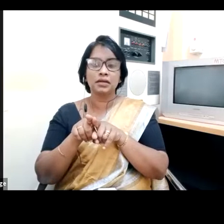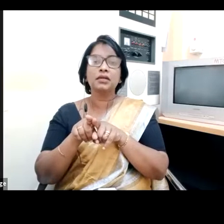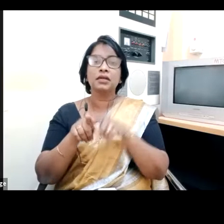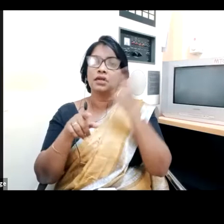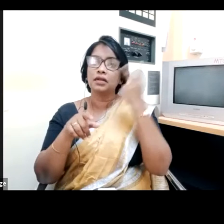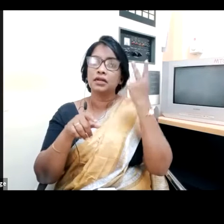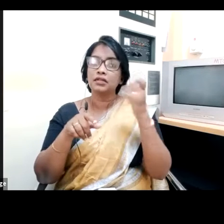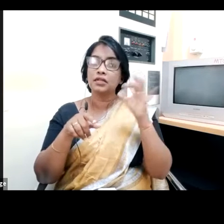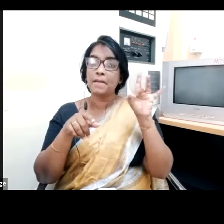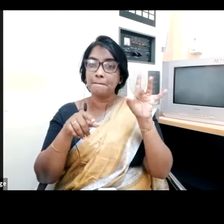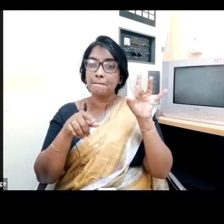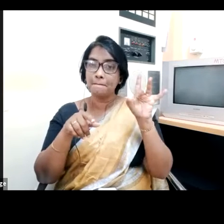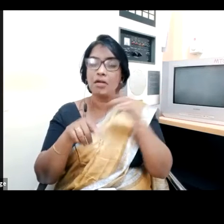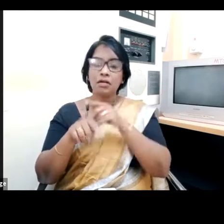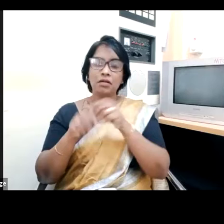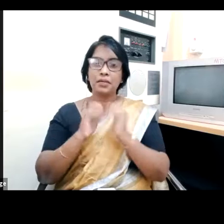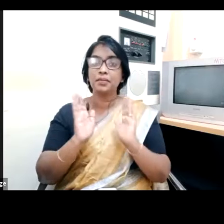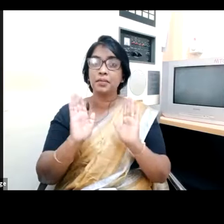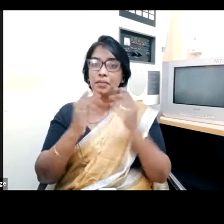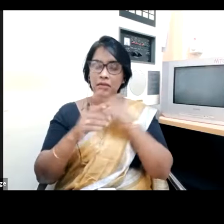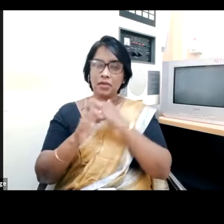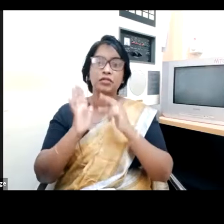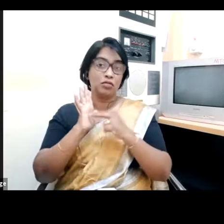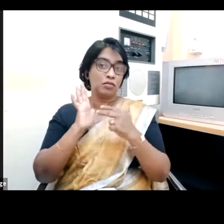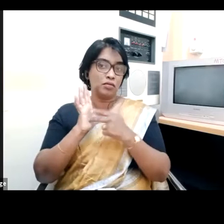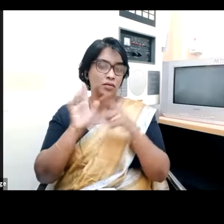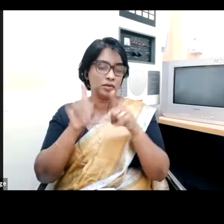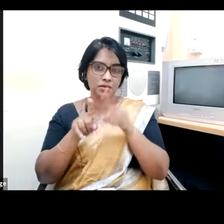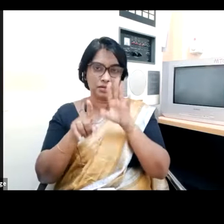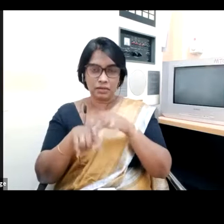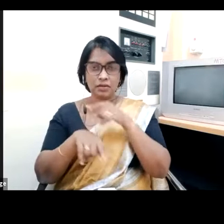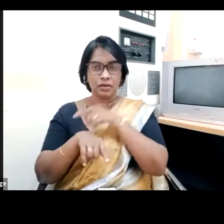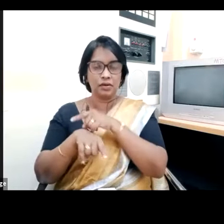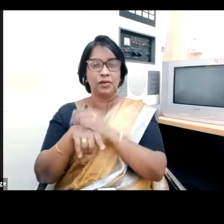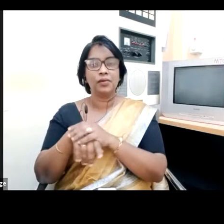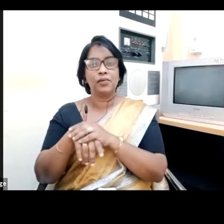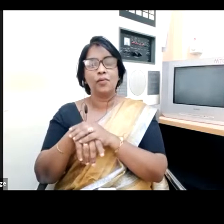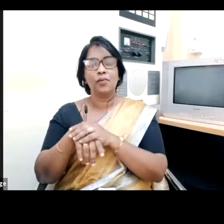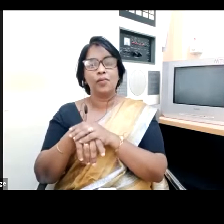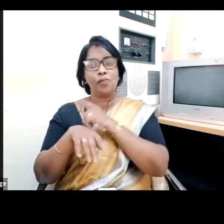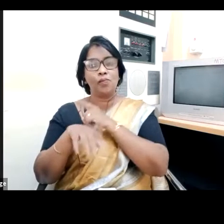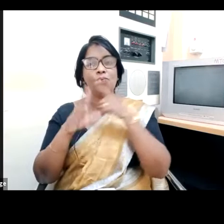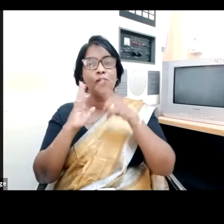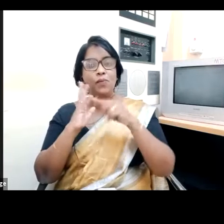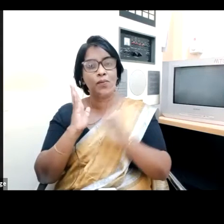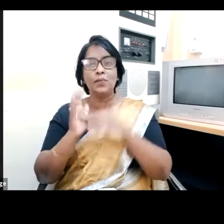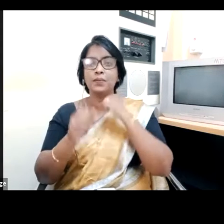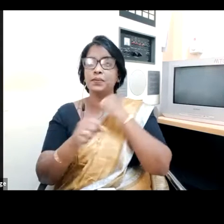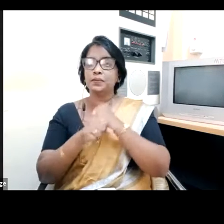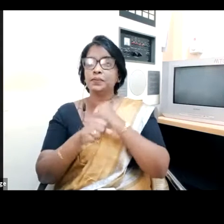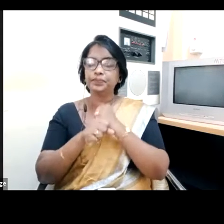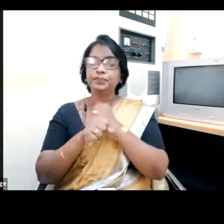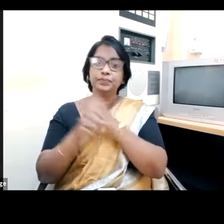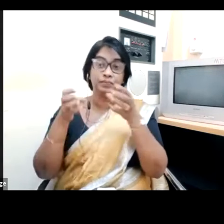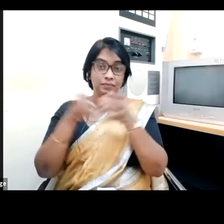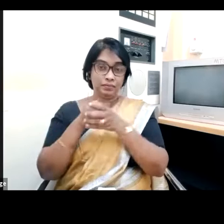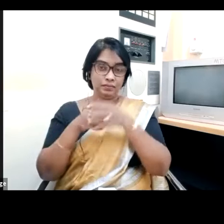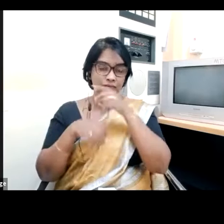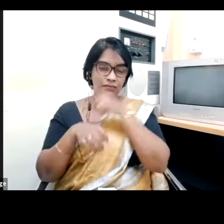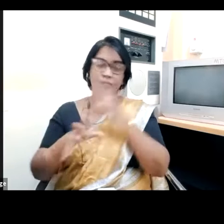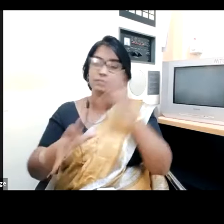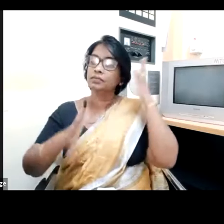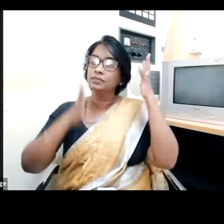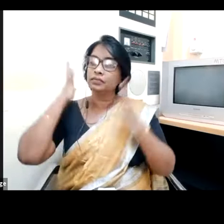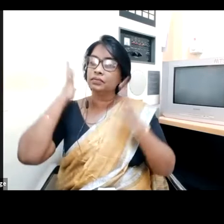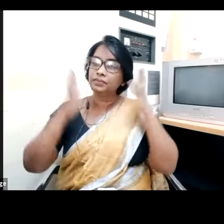the UN Global Compact, the World Resources Institute, and Worldwide Fund for Nature. It helps companies calculate how